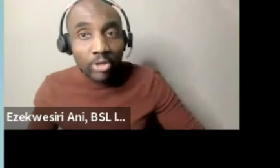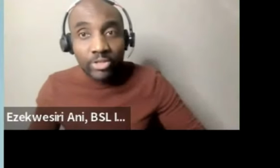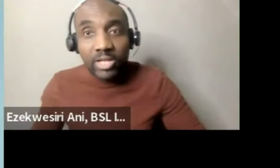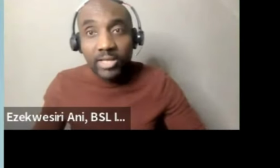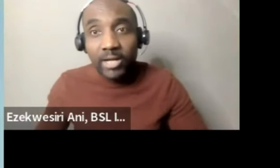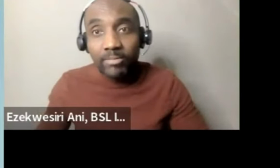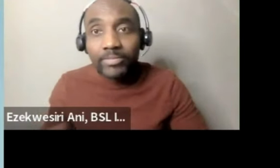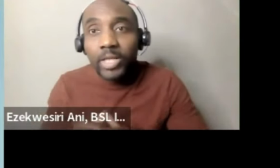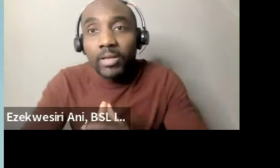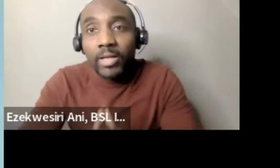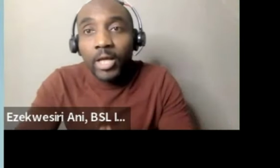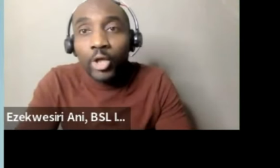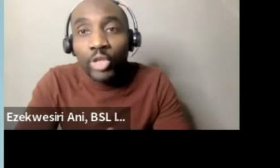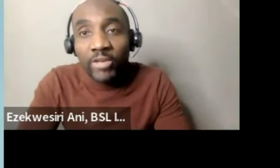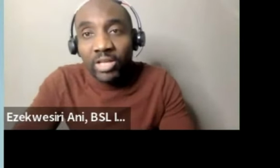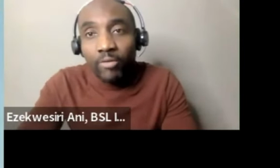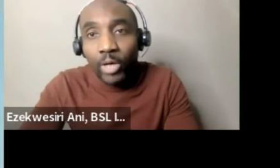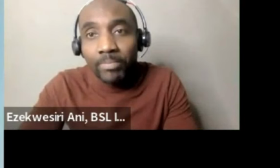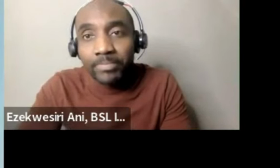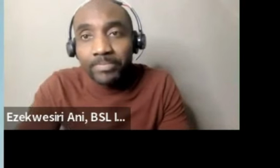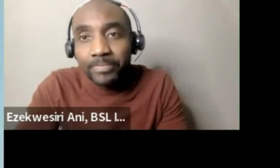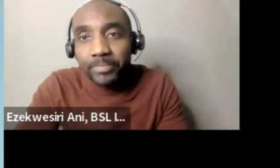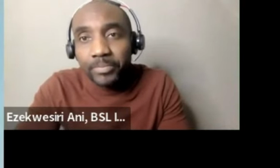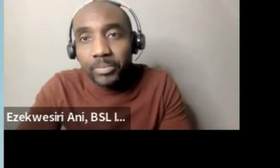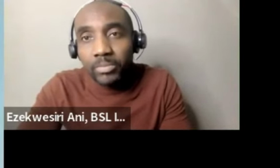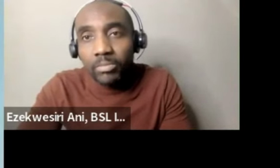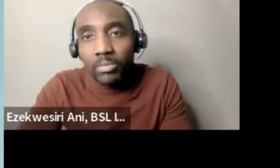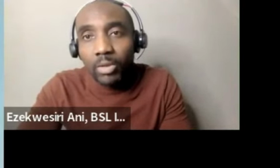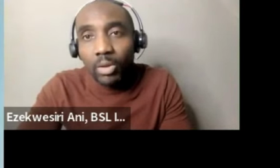Are we good to start now? Good evening, everyone.